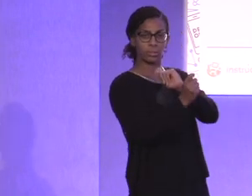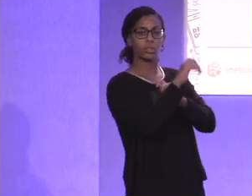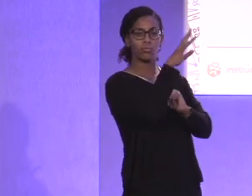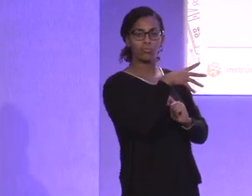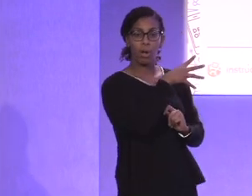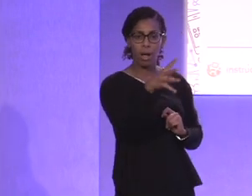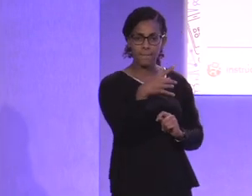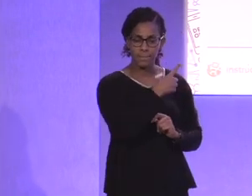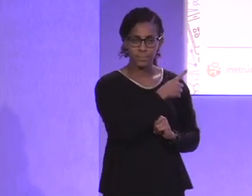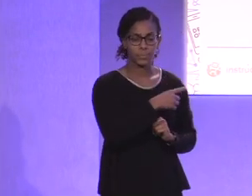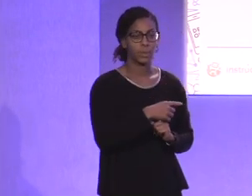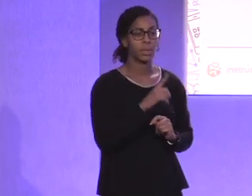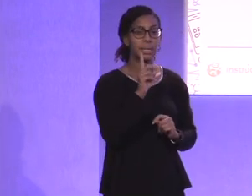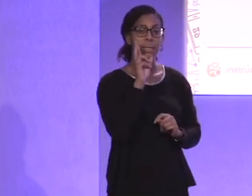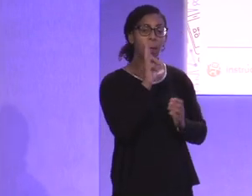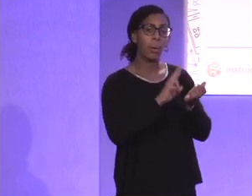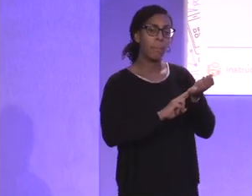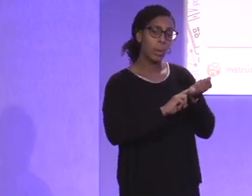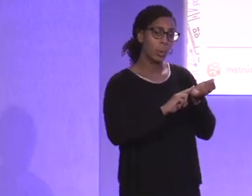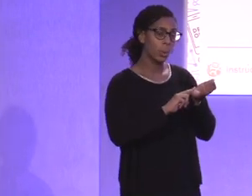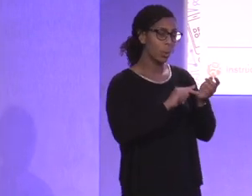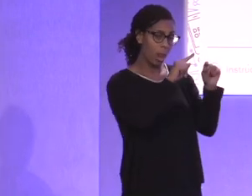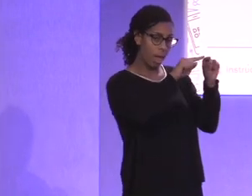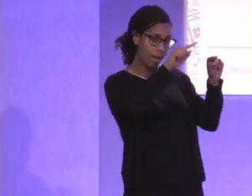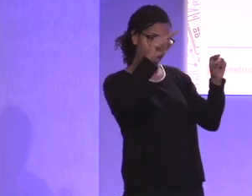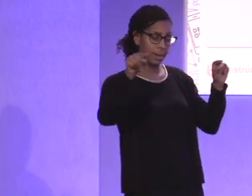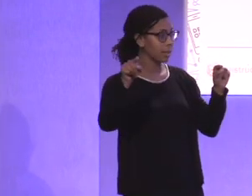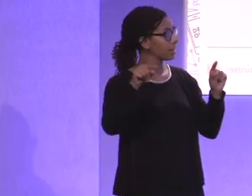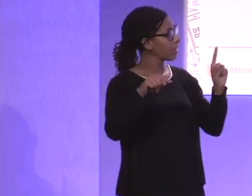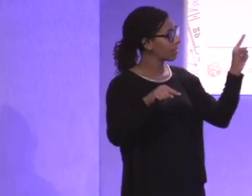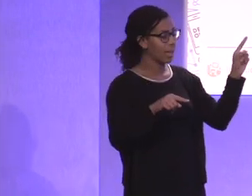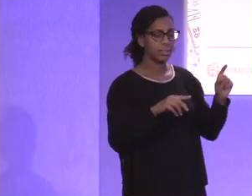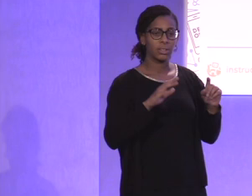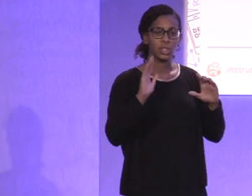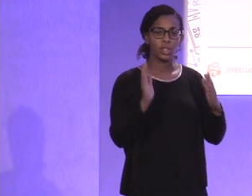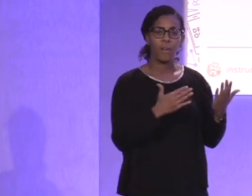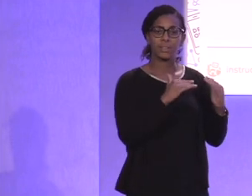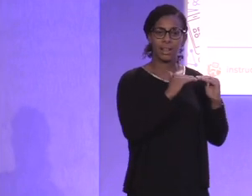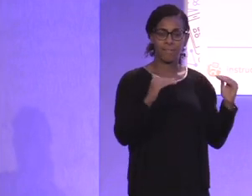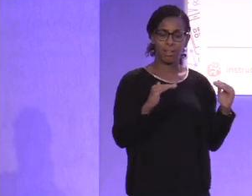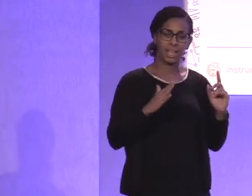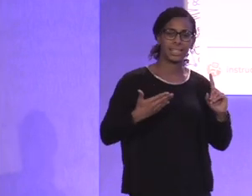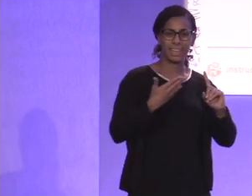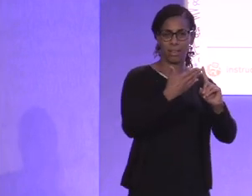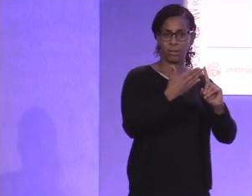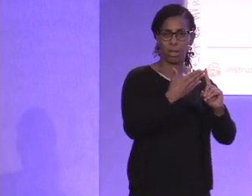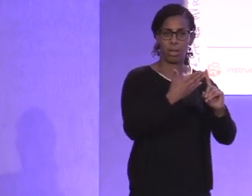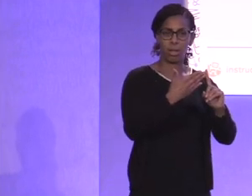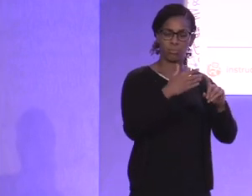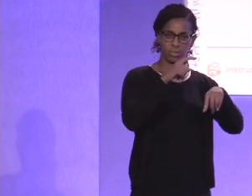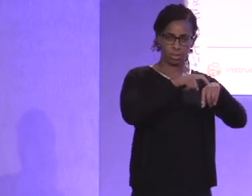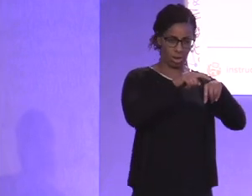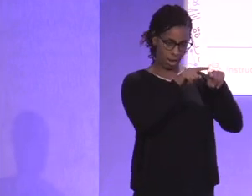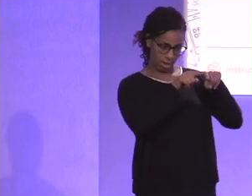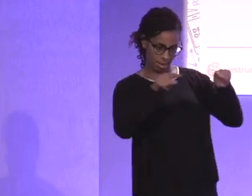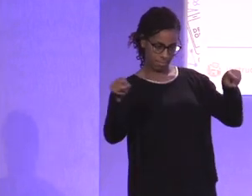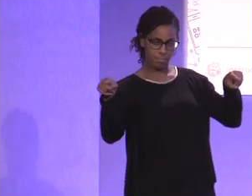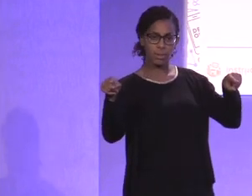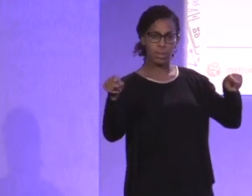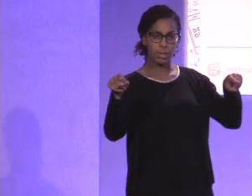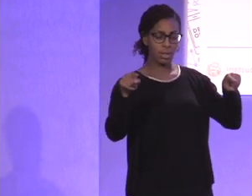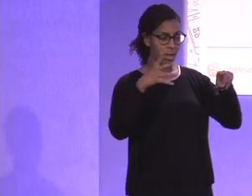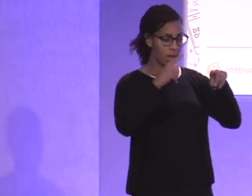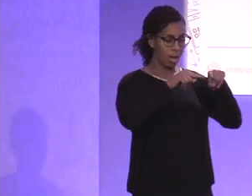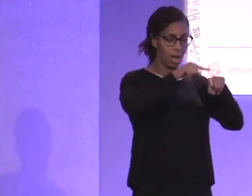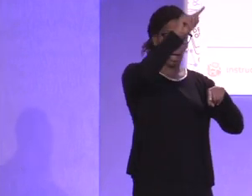the graph, the blue line is the service level indicator I have achieved over time. Up is an